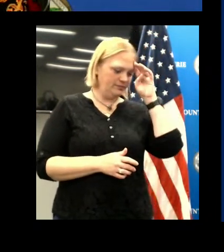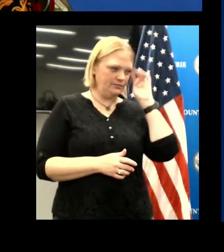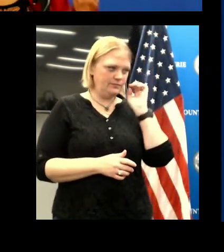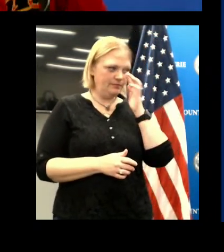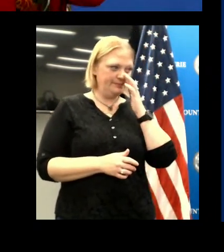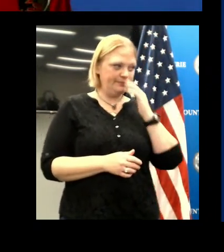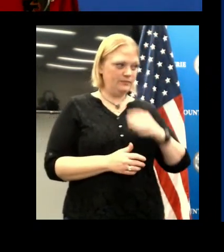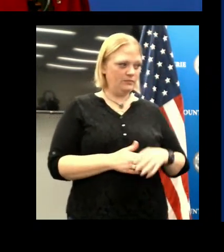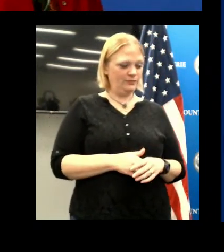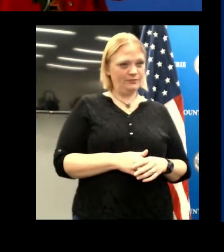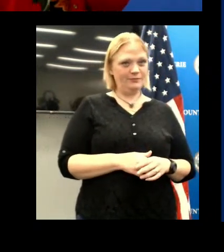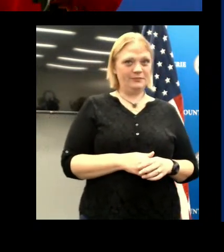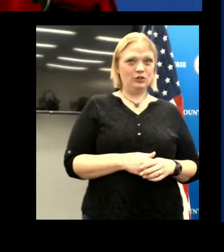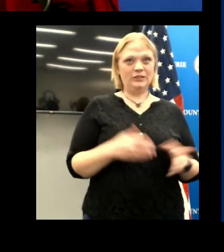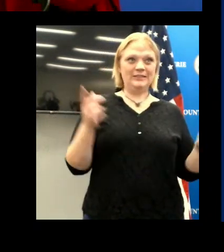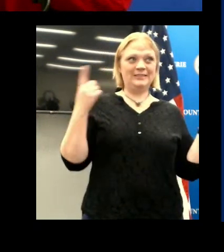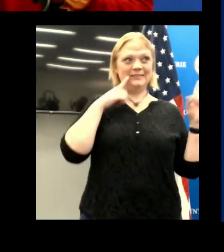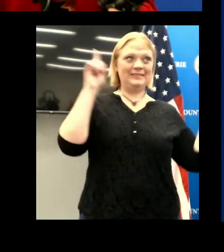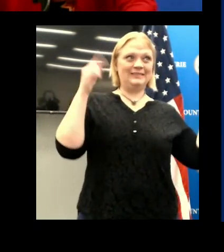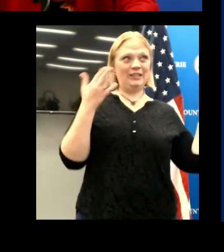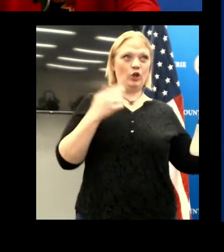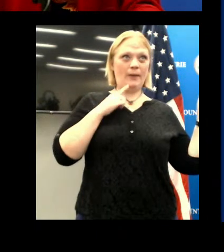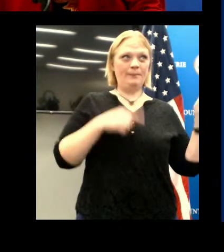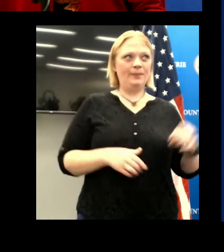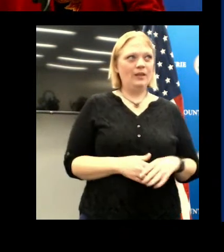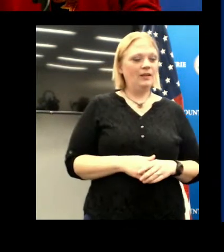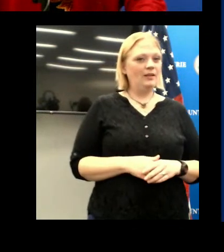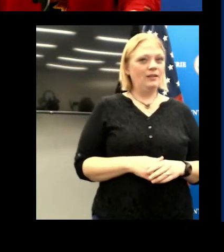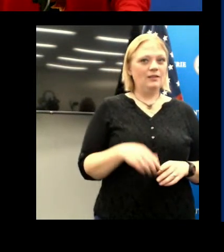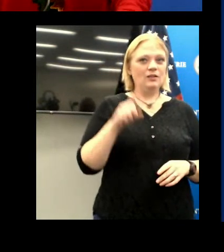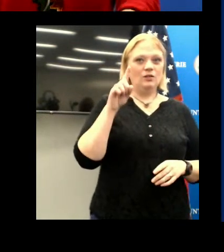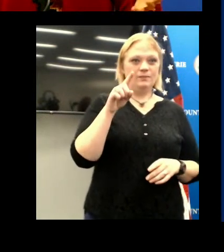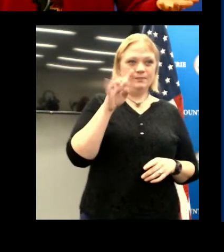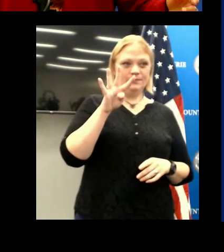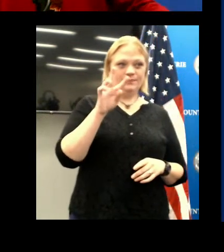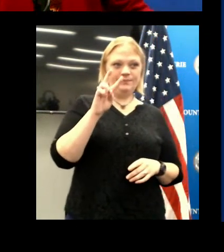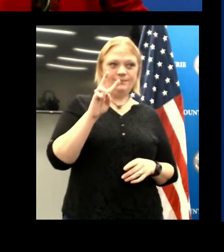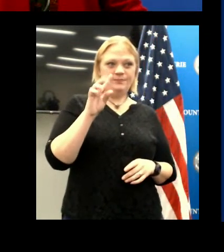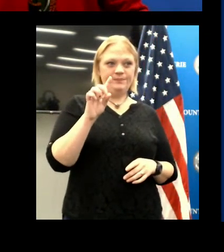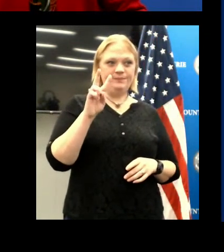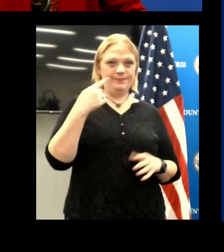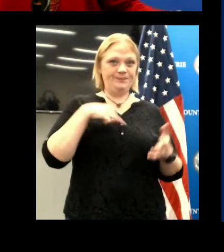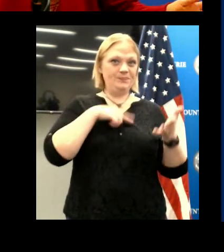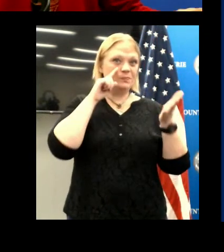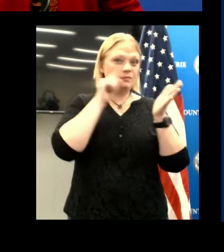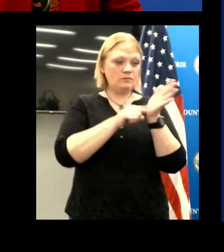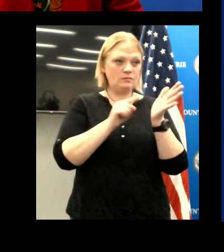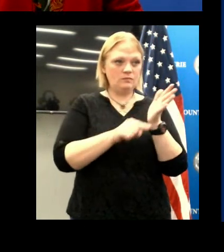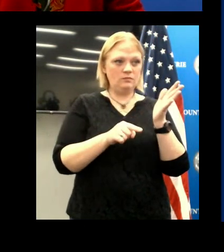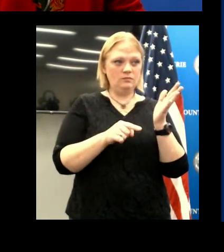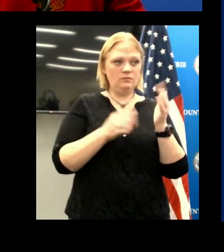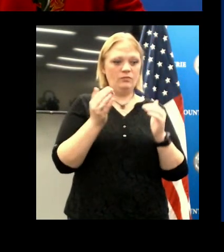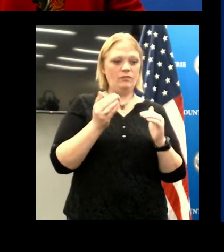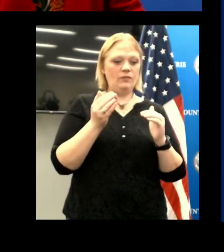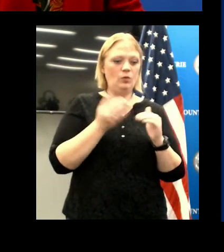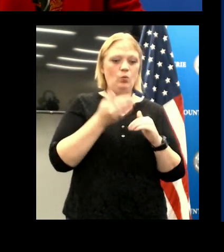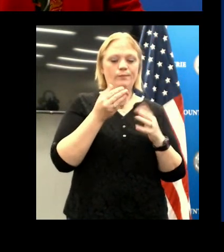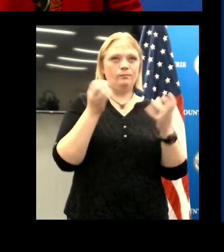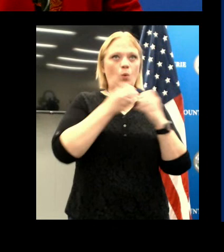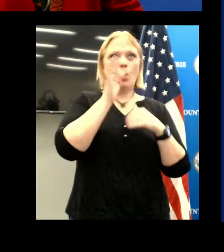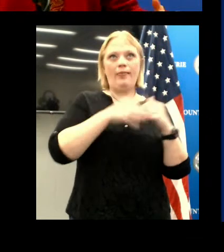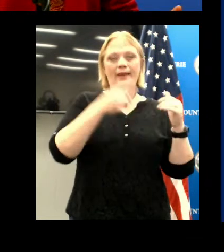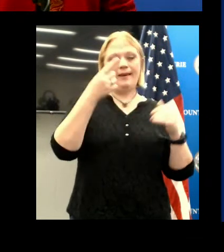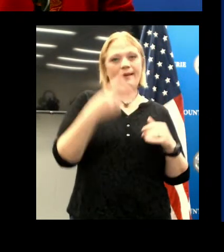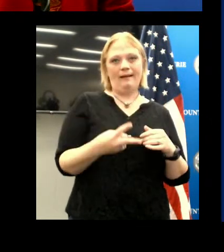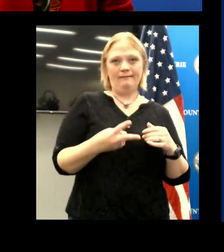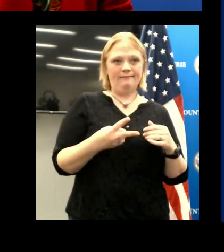Here I am. So, so 14212, we've investigated, more than half of those cases